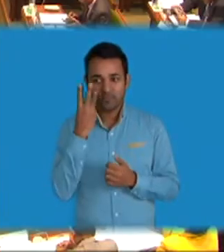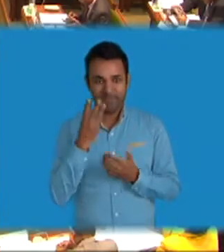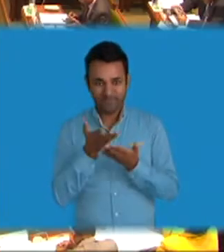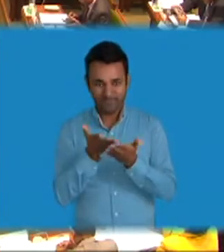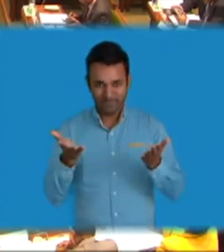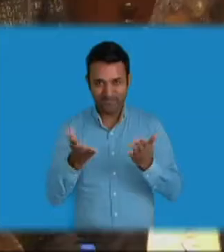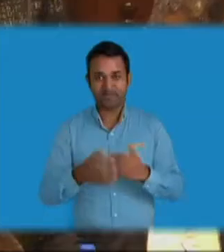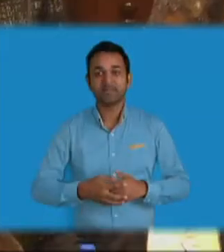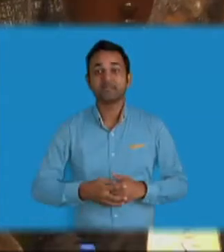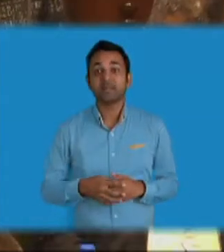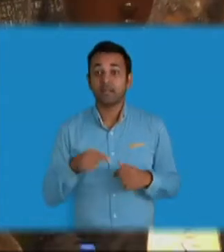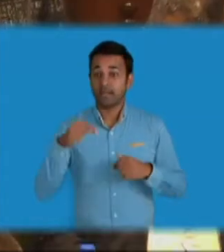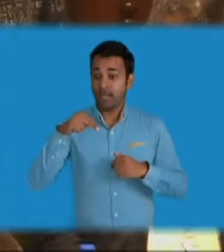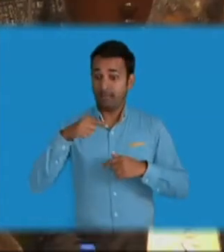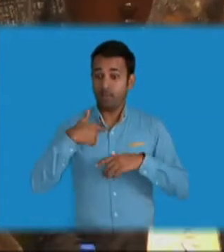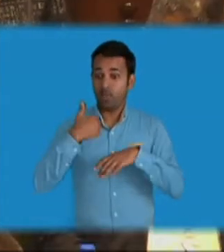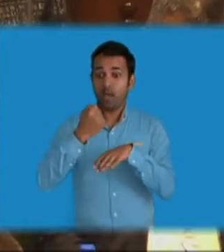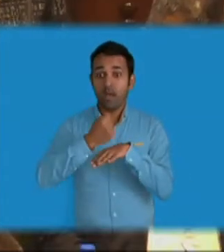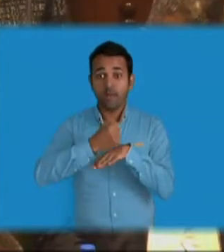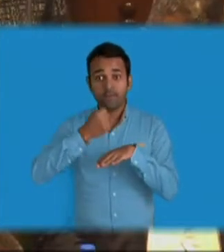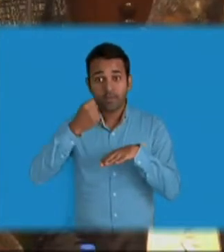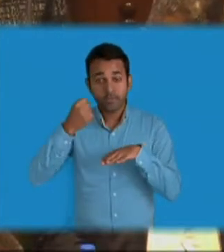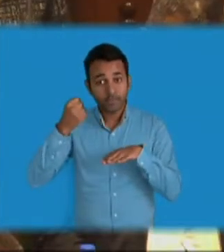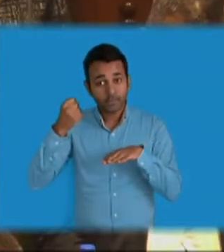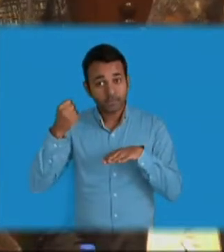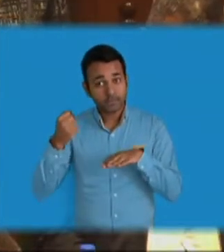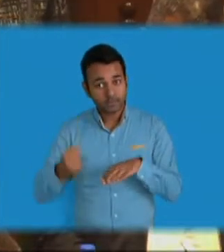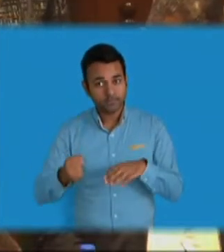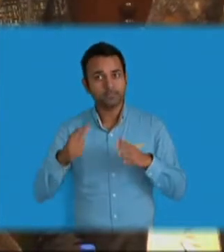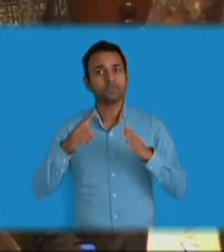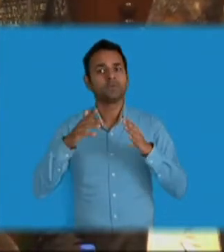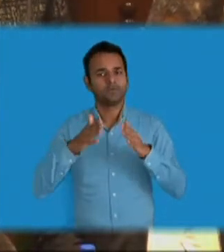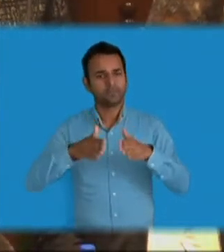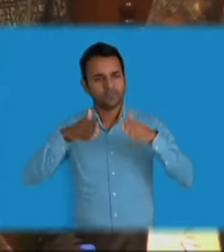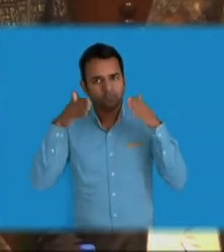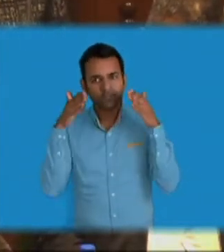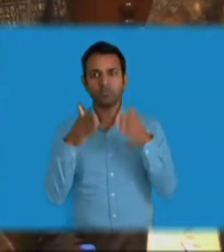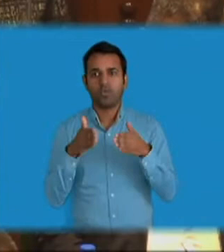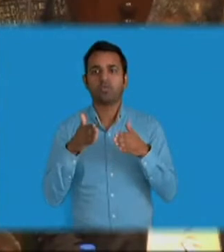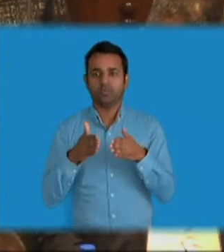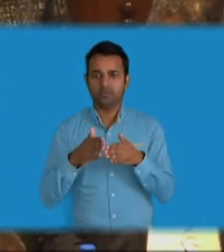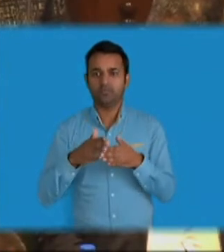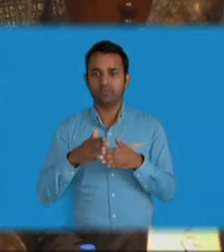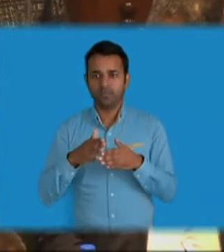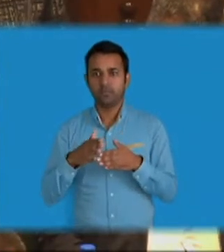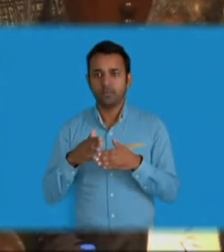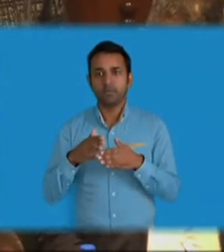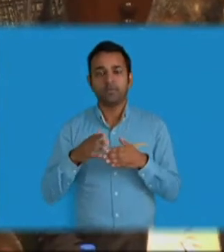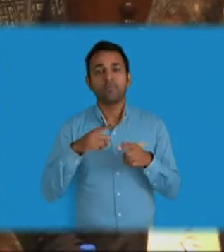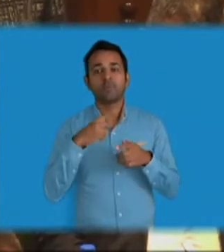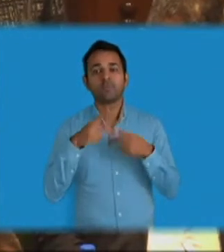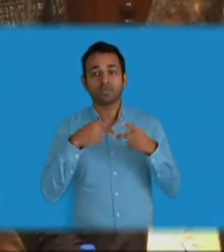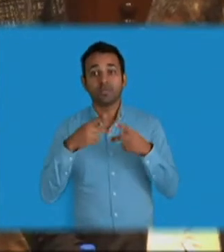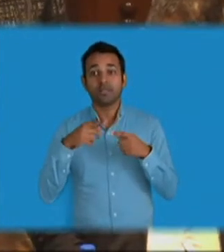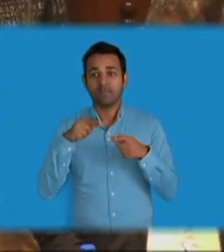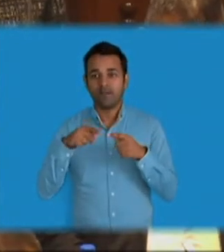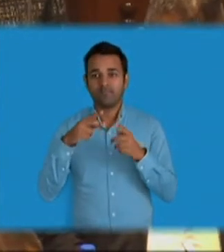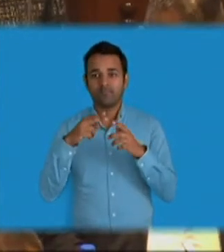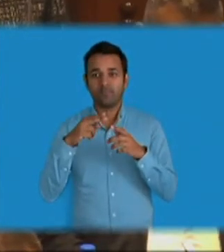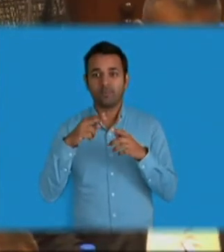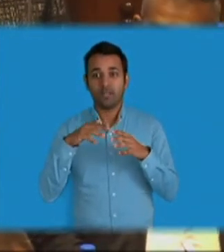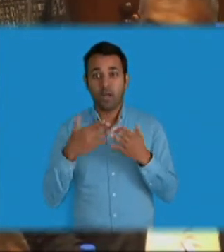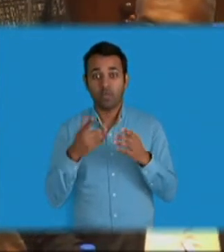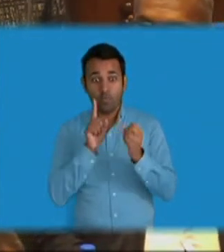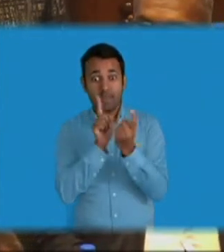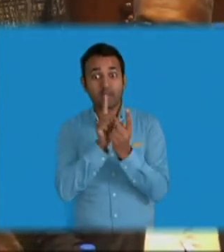government has really embarked on a reforestation project to meet not only national goals, but also global goals